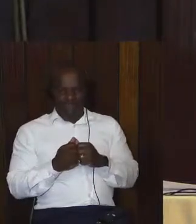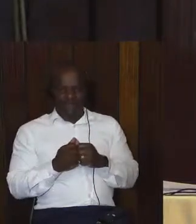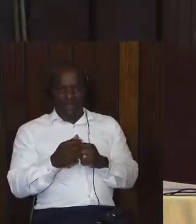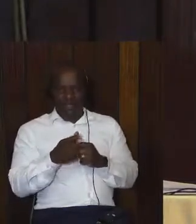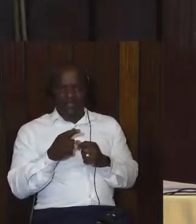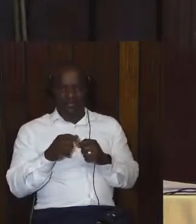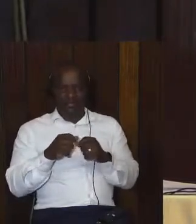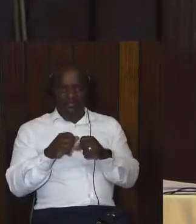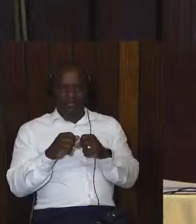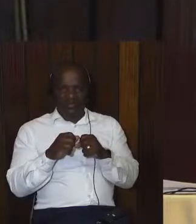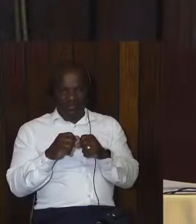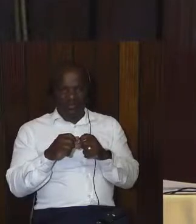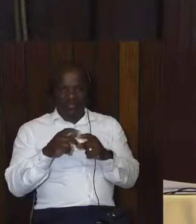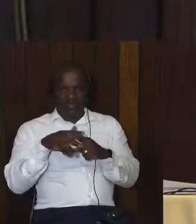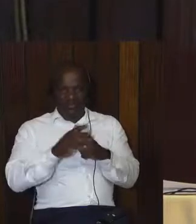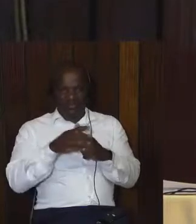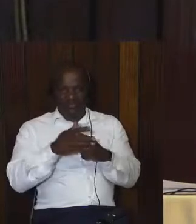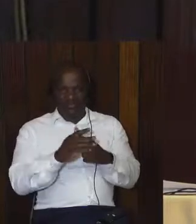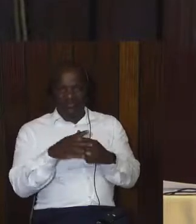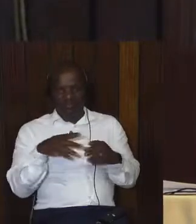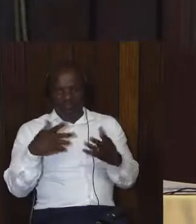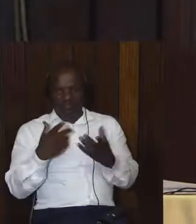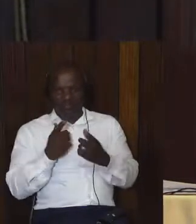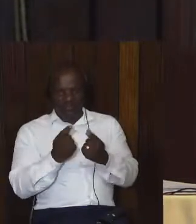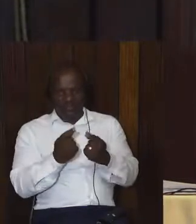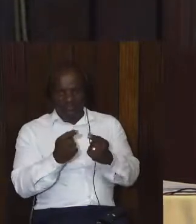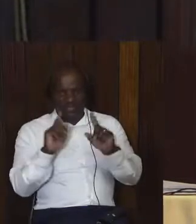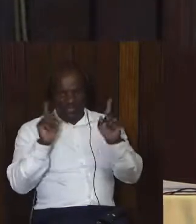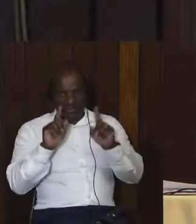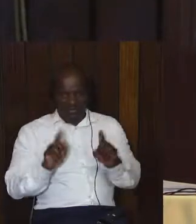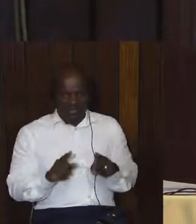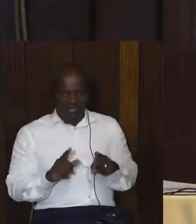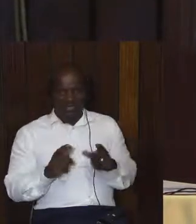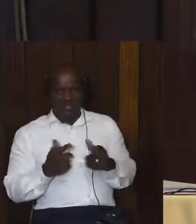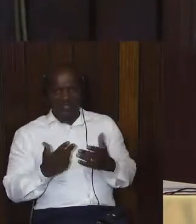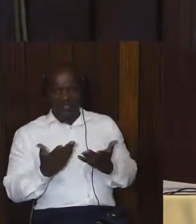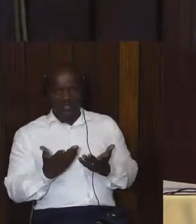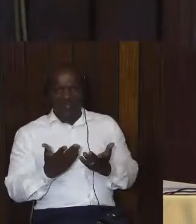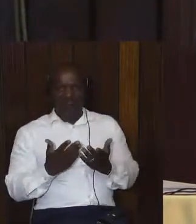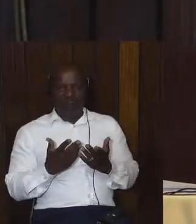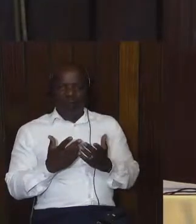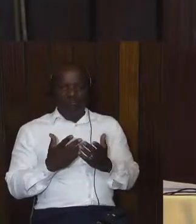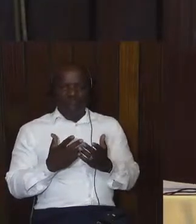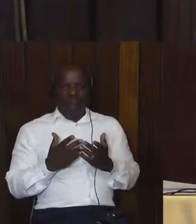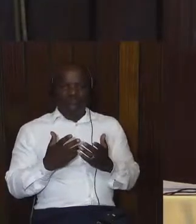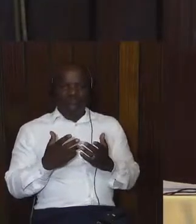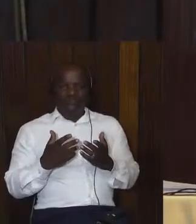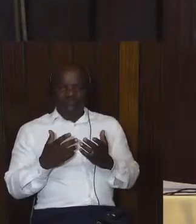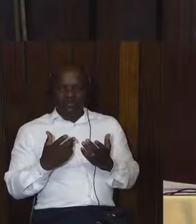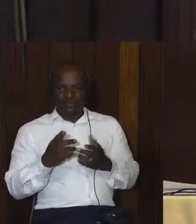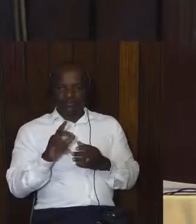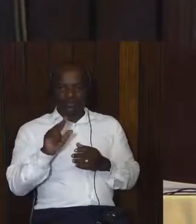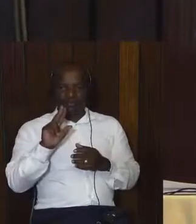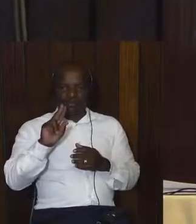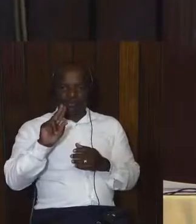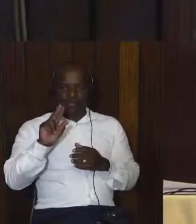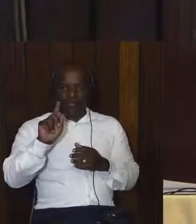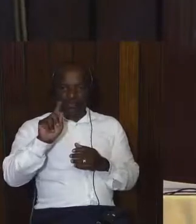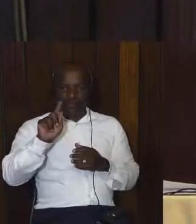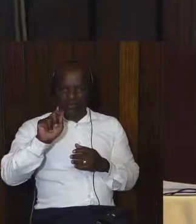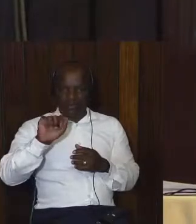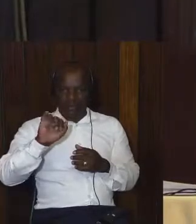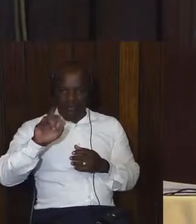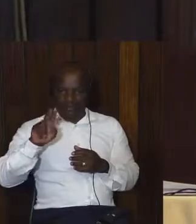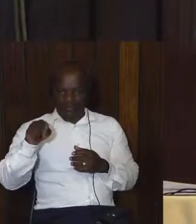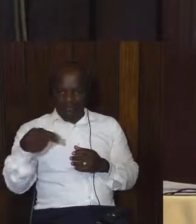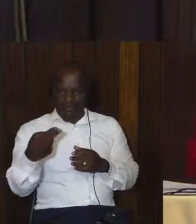created that is so special, that it can even be launched, that we have launched this TIH, then we are showed boards